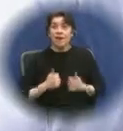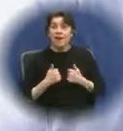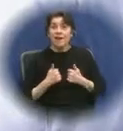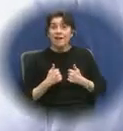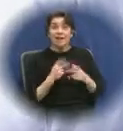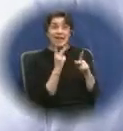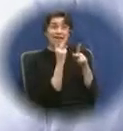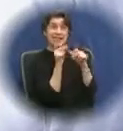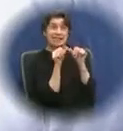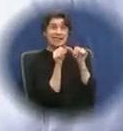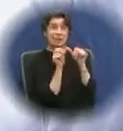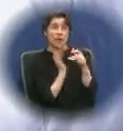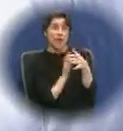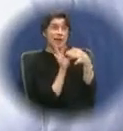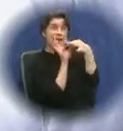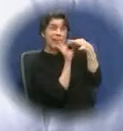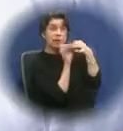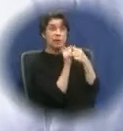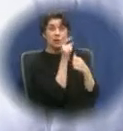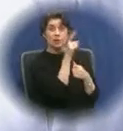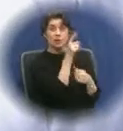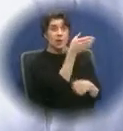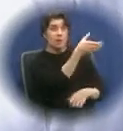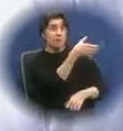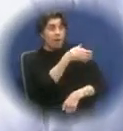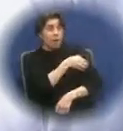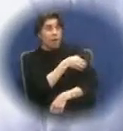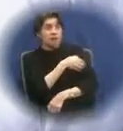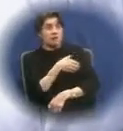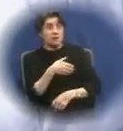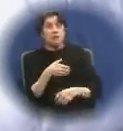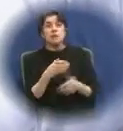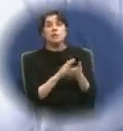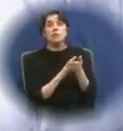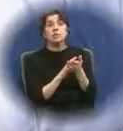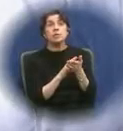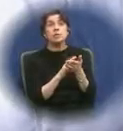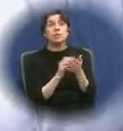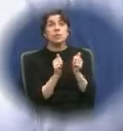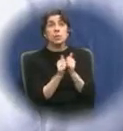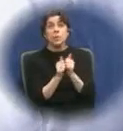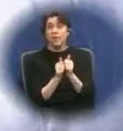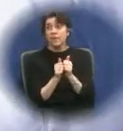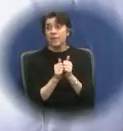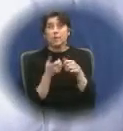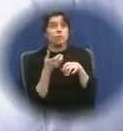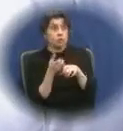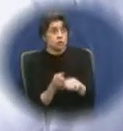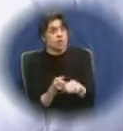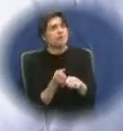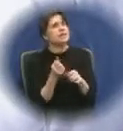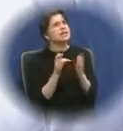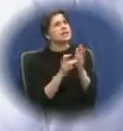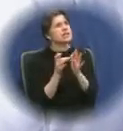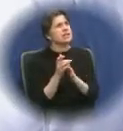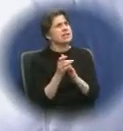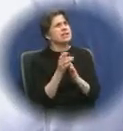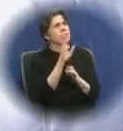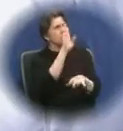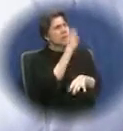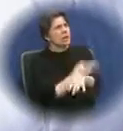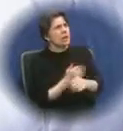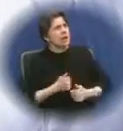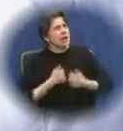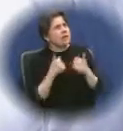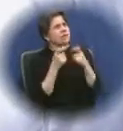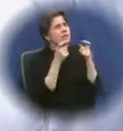our connection with you and empower us to be witnesses of hope and trust in your Son, Jesus Christ, who lives and reigns with you